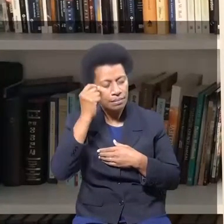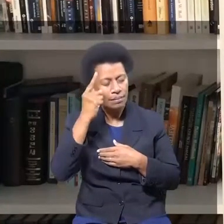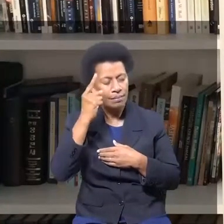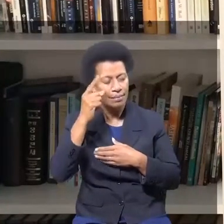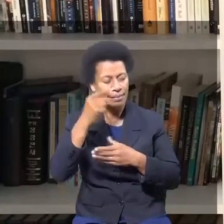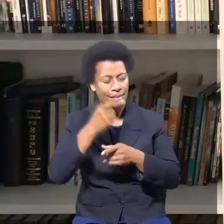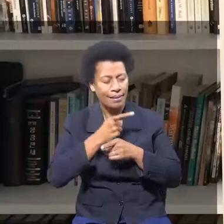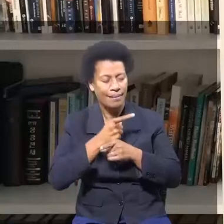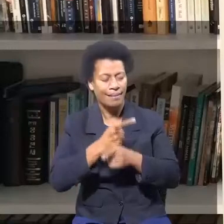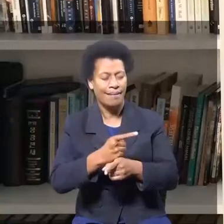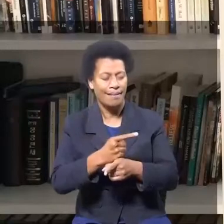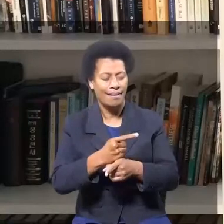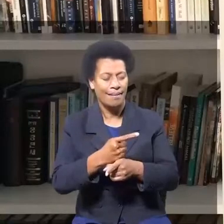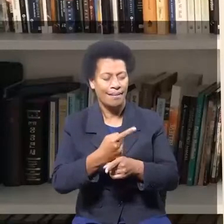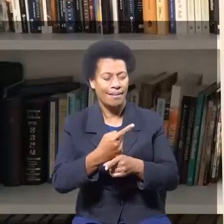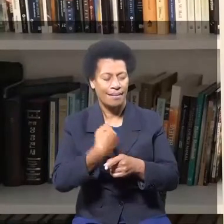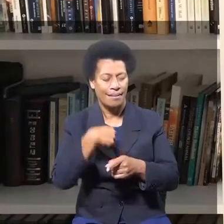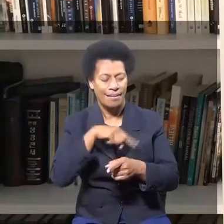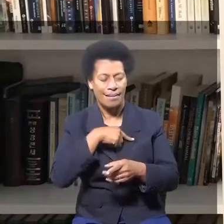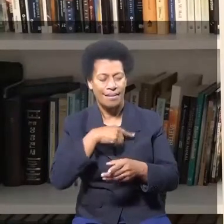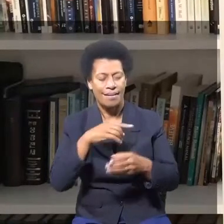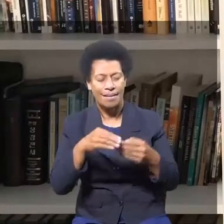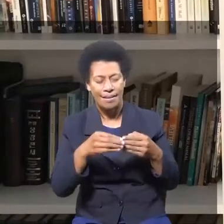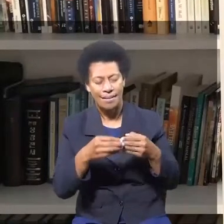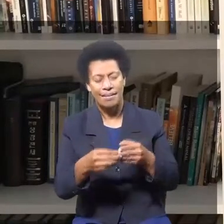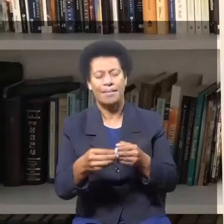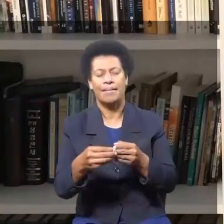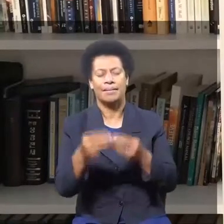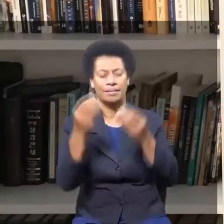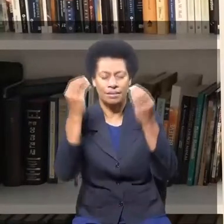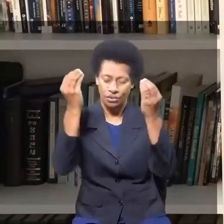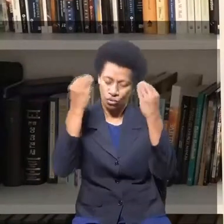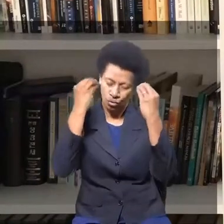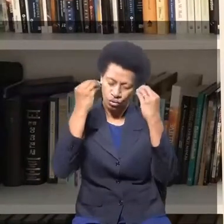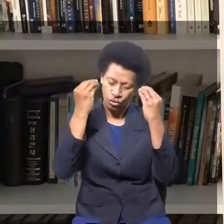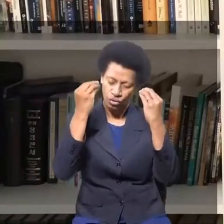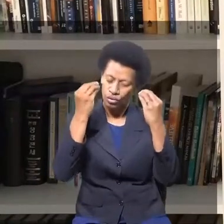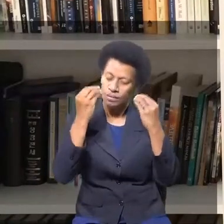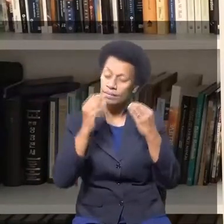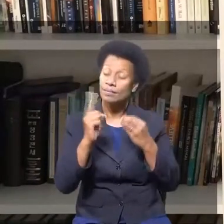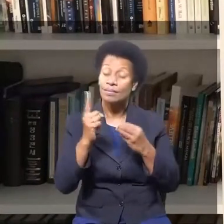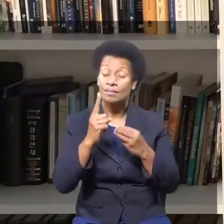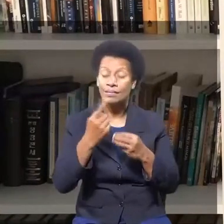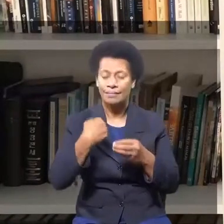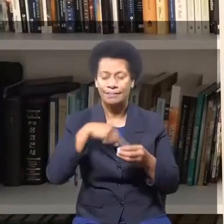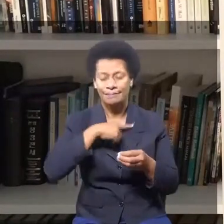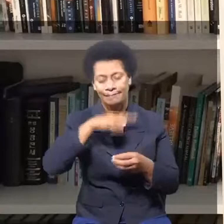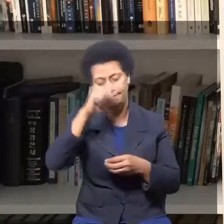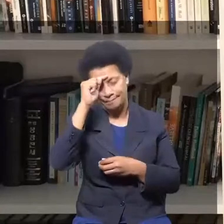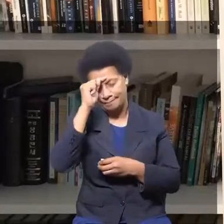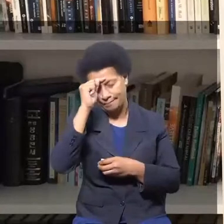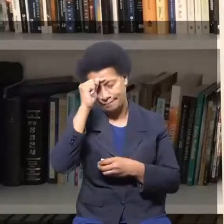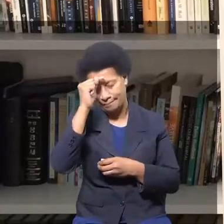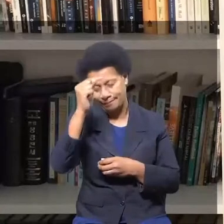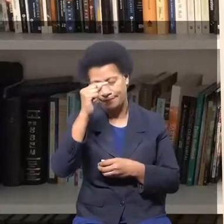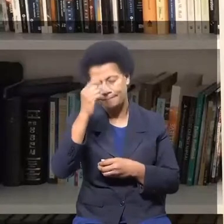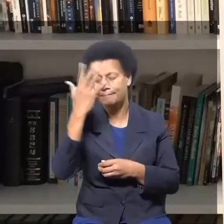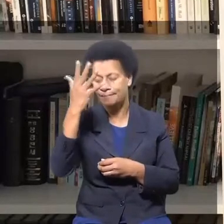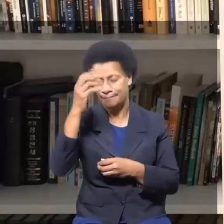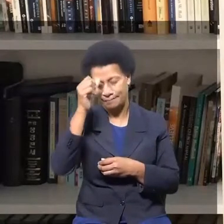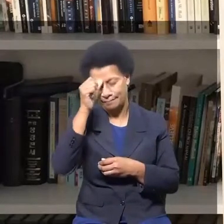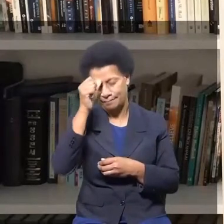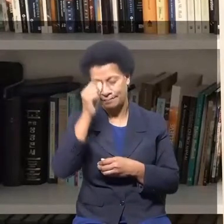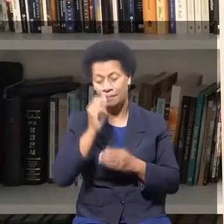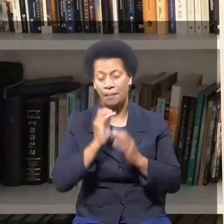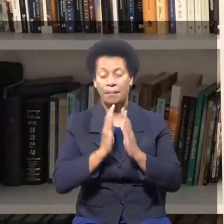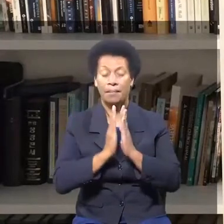now, that you would guide us, you would lead us, you would teach us what you want us to understand and to